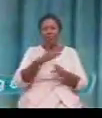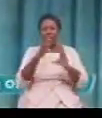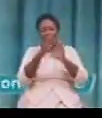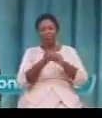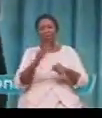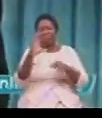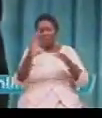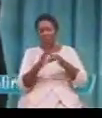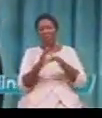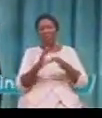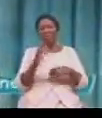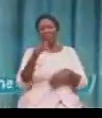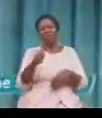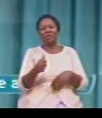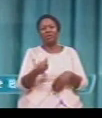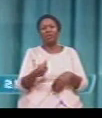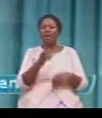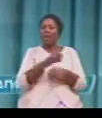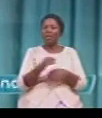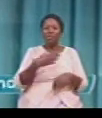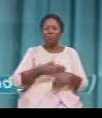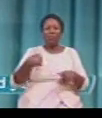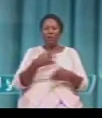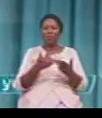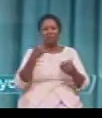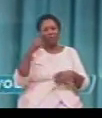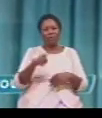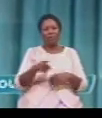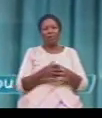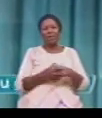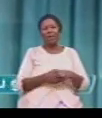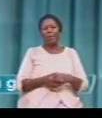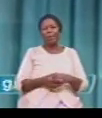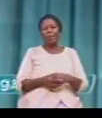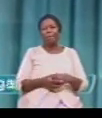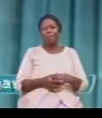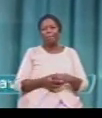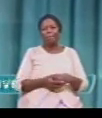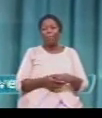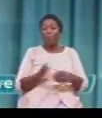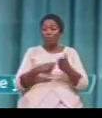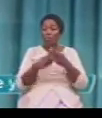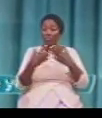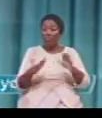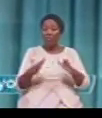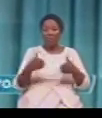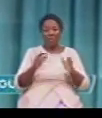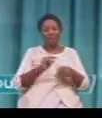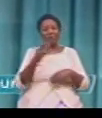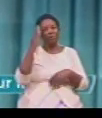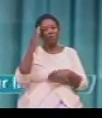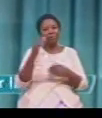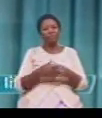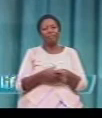Connect. Counselors, please, we are waiting for you. Once you are through, let us know.